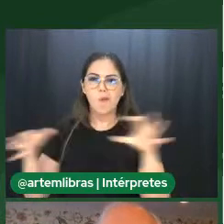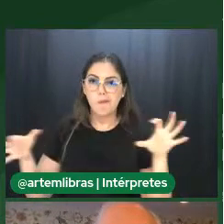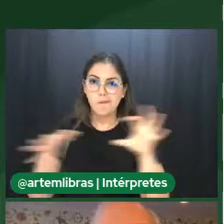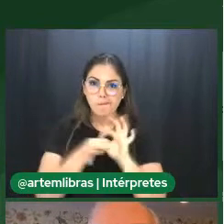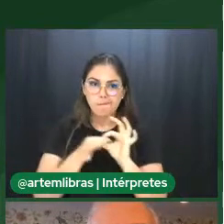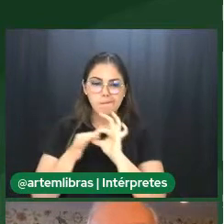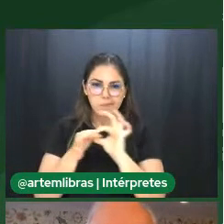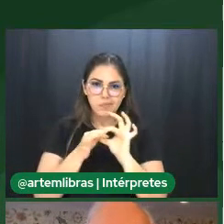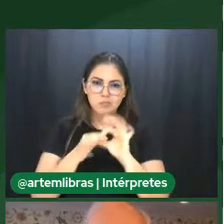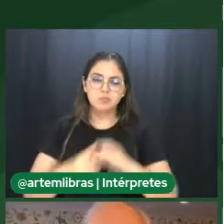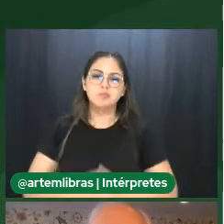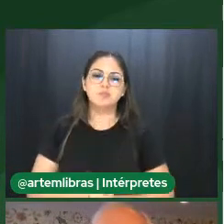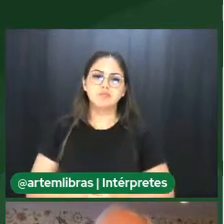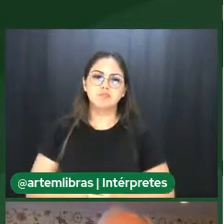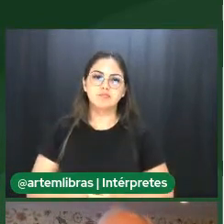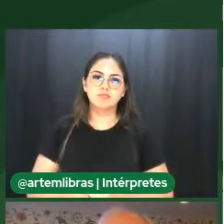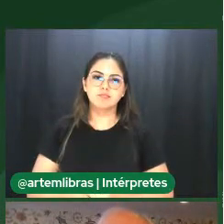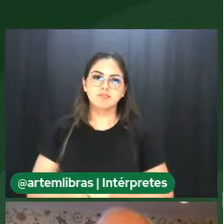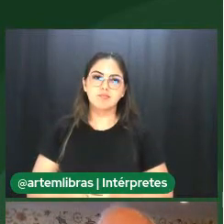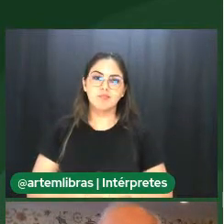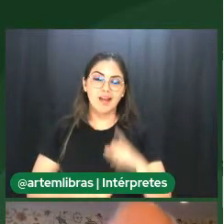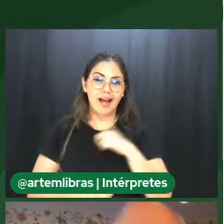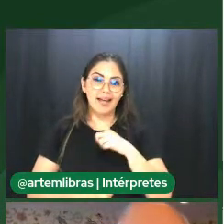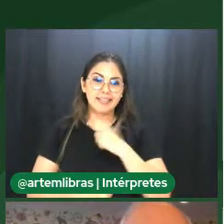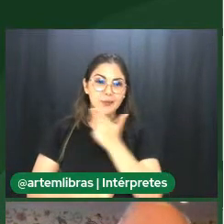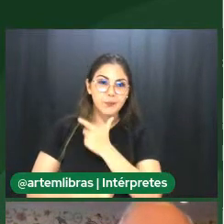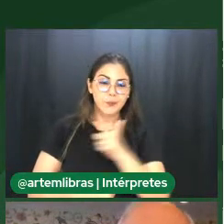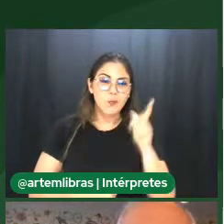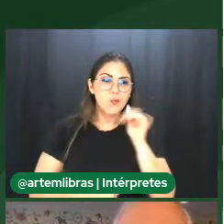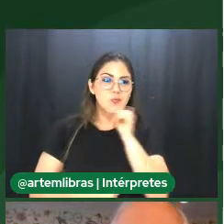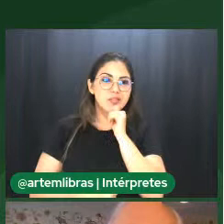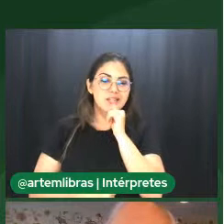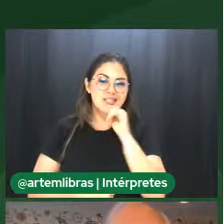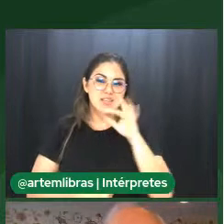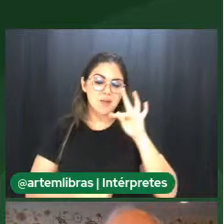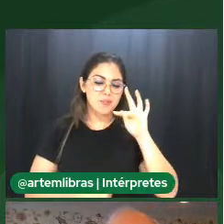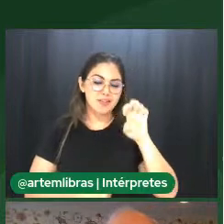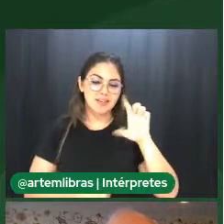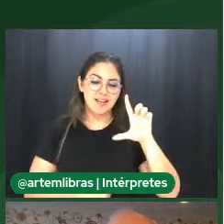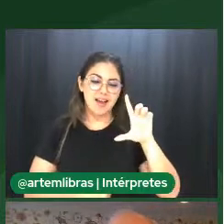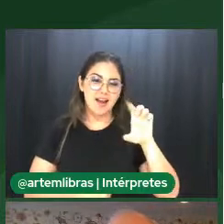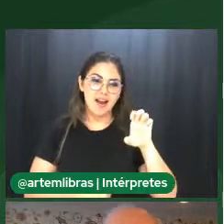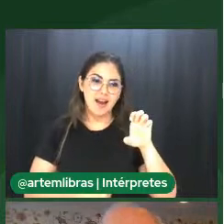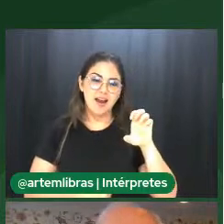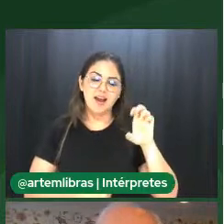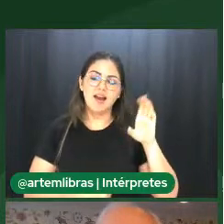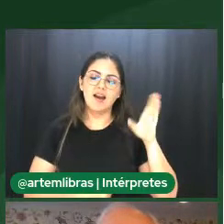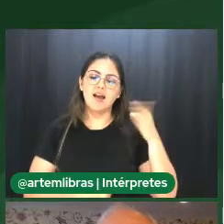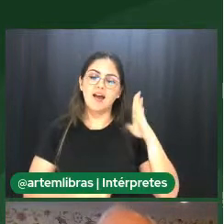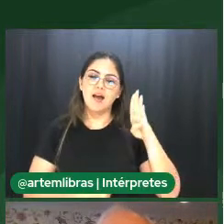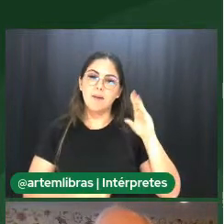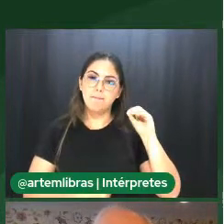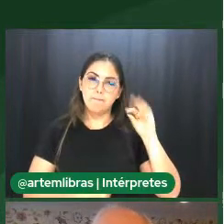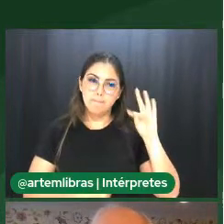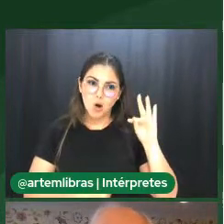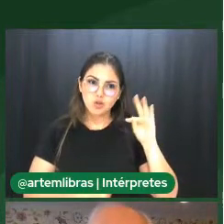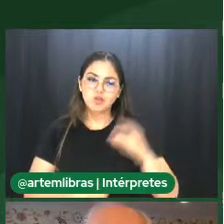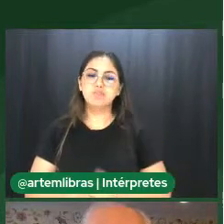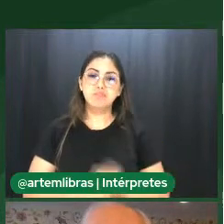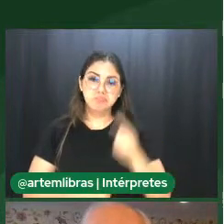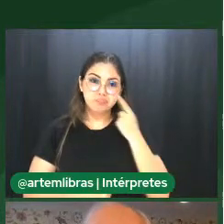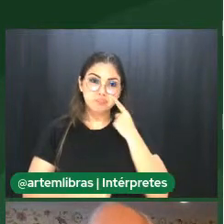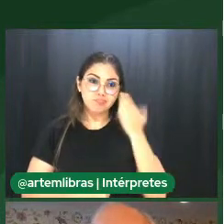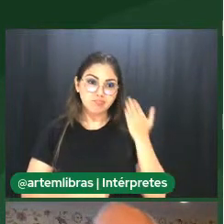And the manufacturer, Da Vinci, says, robots don't perform surgery. Your surgeon performs surgery with